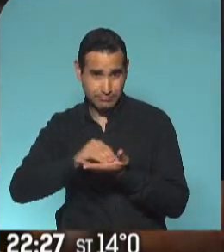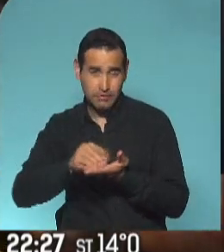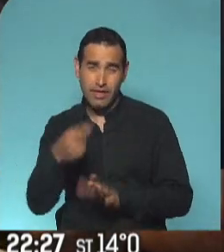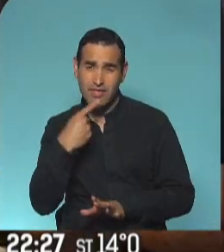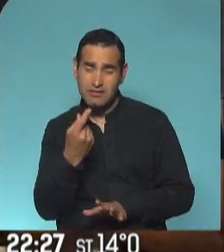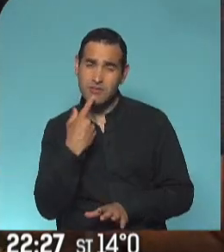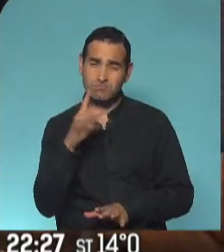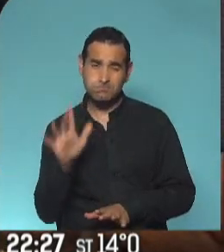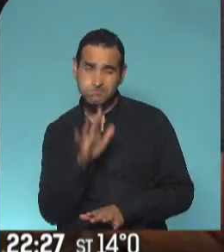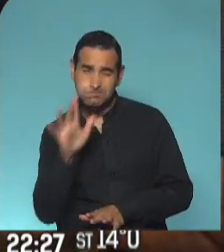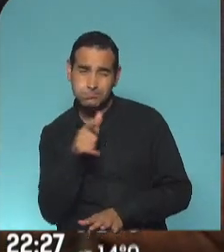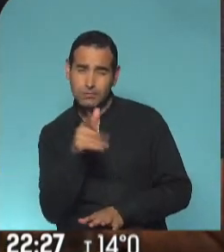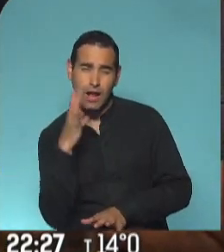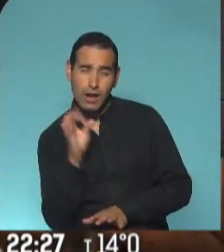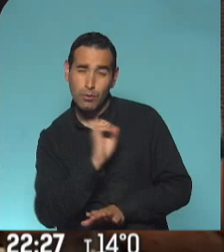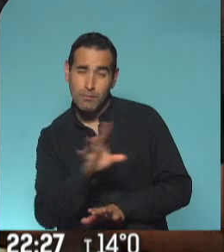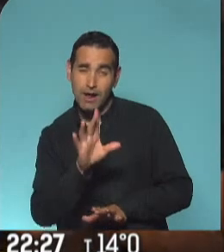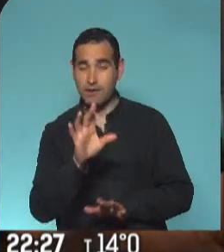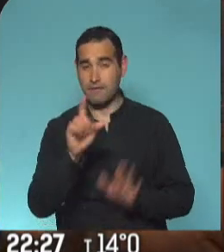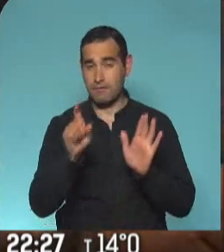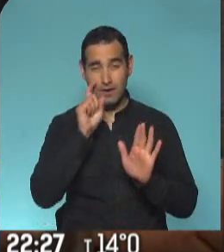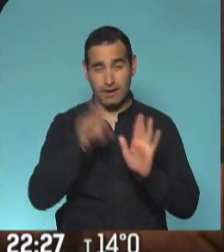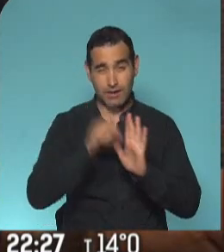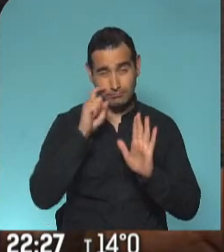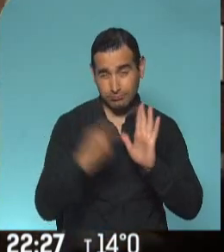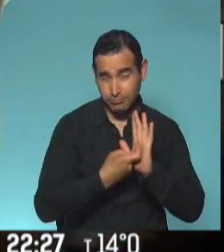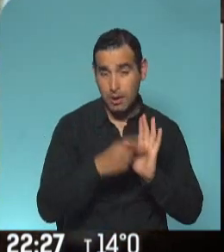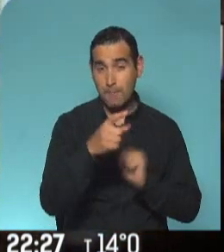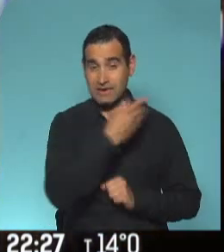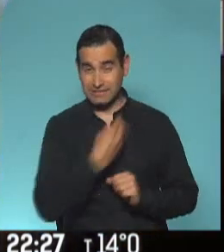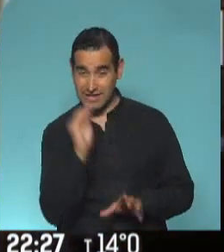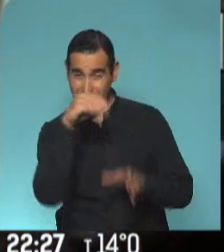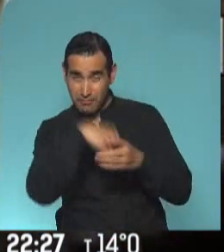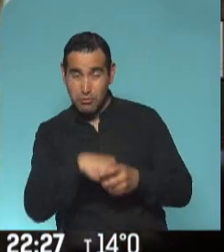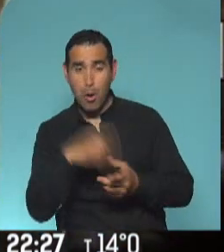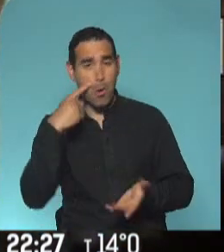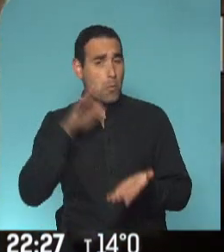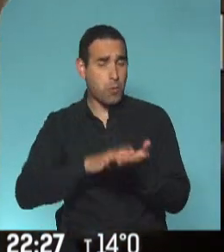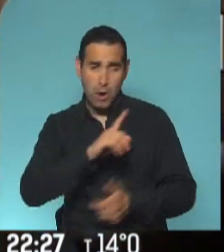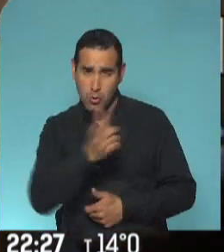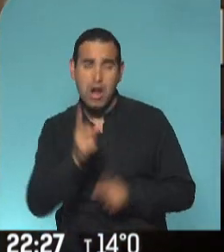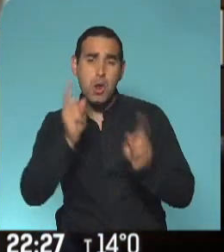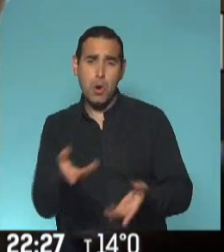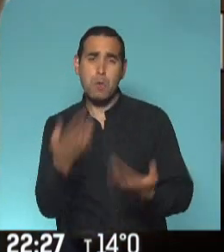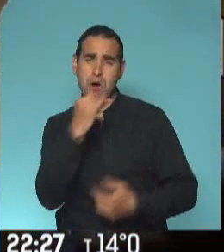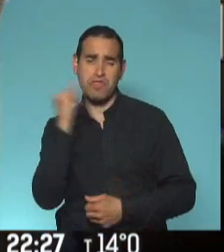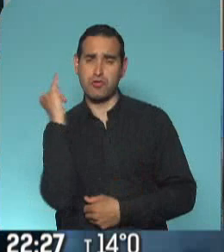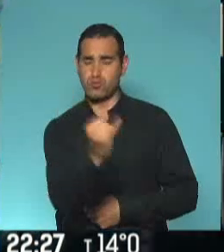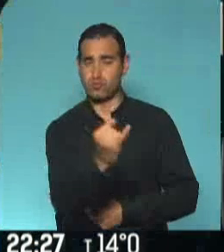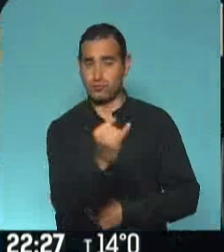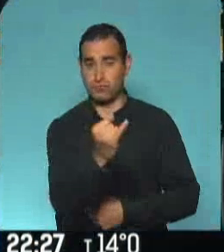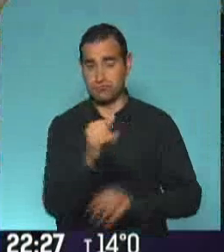percepción razonable de algo ilegal, aunque involucre al presidente y no tenga evidencias de primera mano, puede y debe